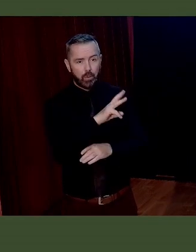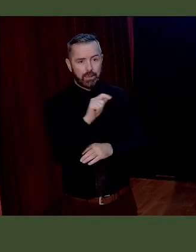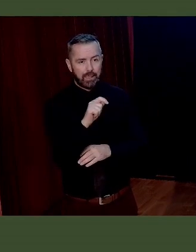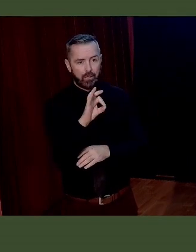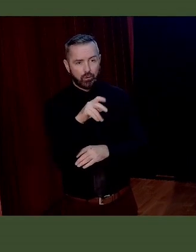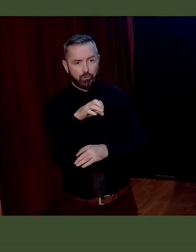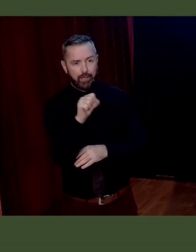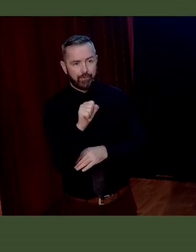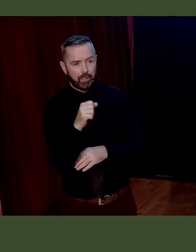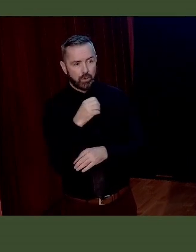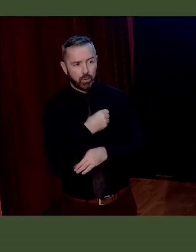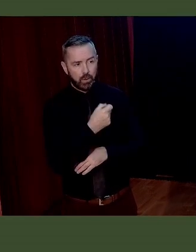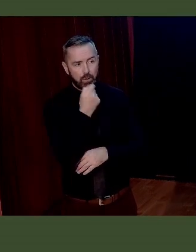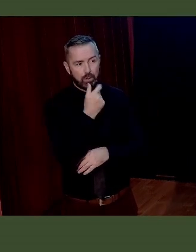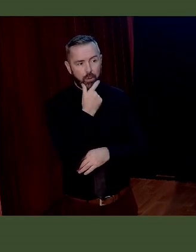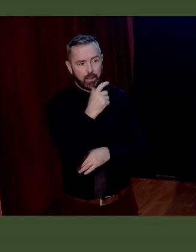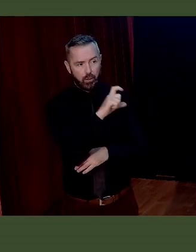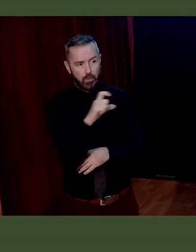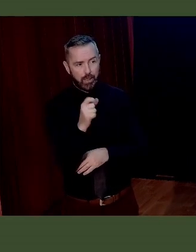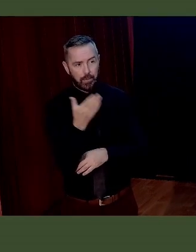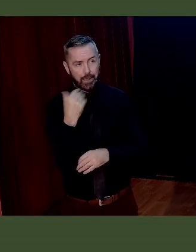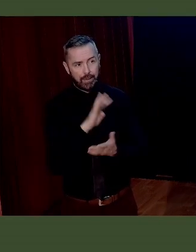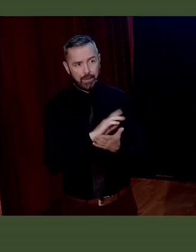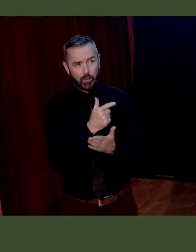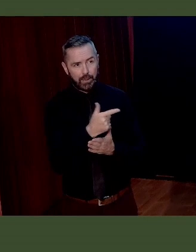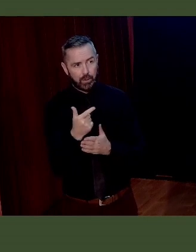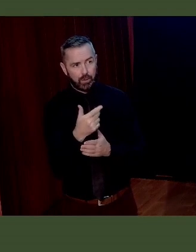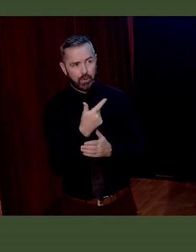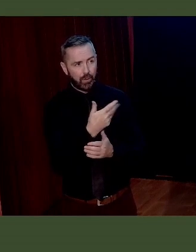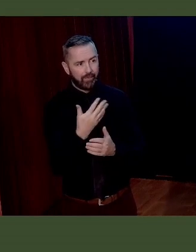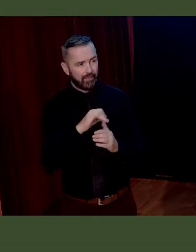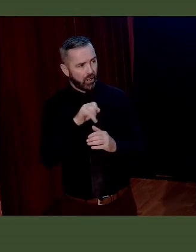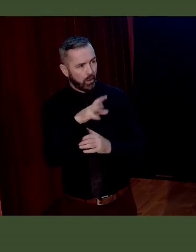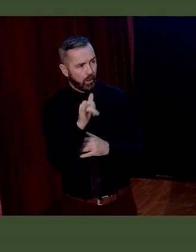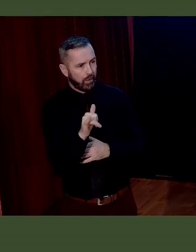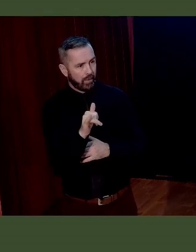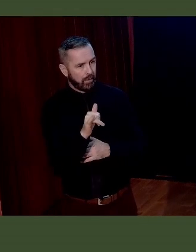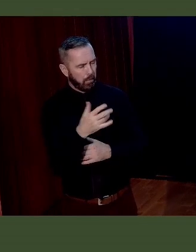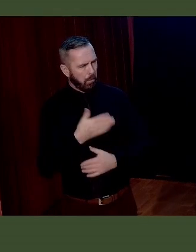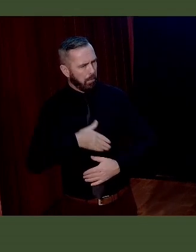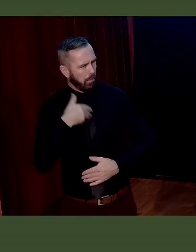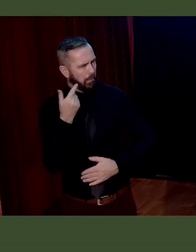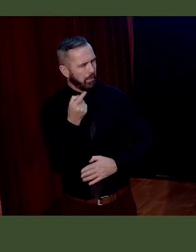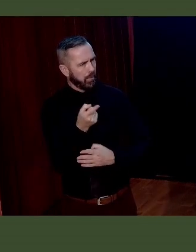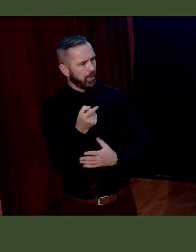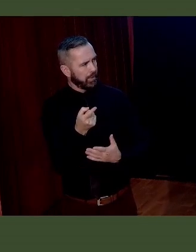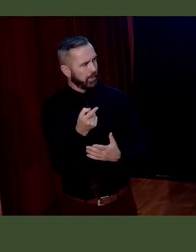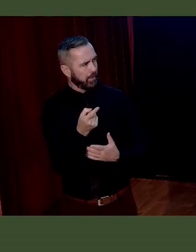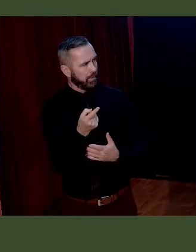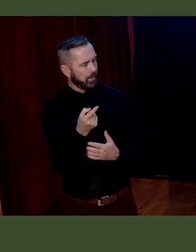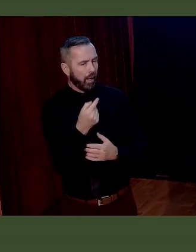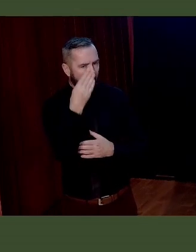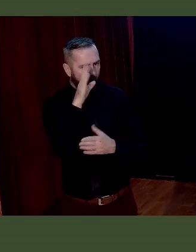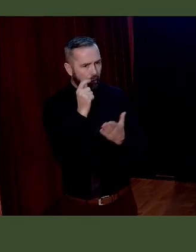Cosgrave to Dublin Corporation on the 25th of January 1922. It came as a great surprise. In